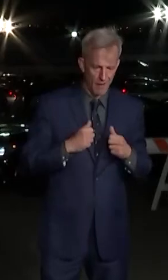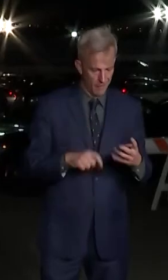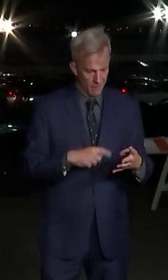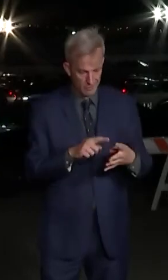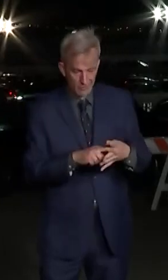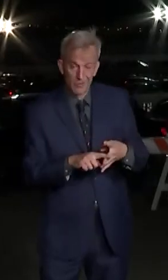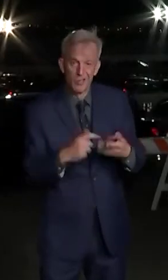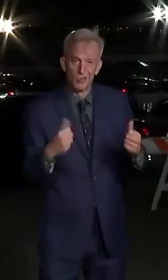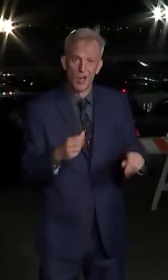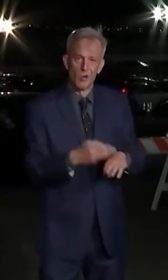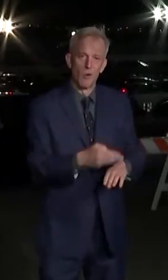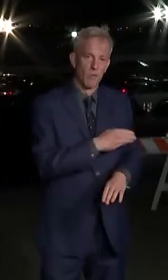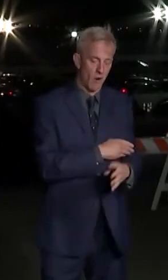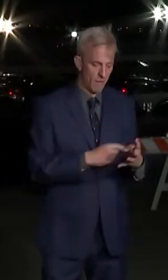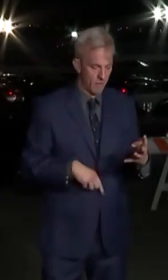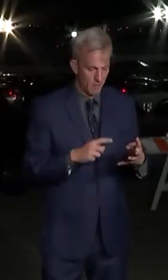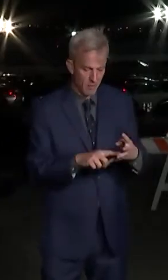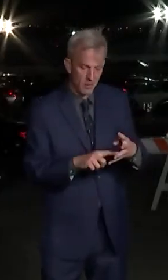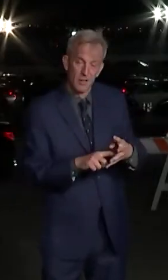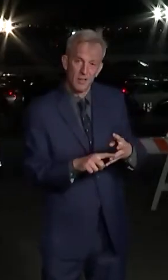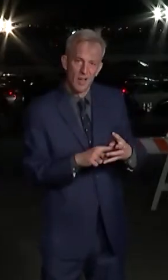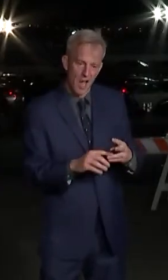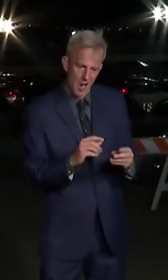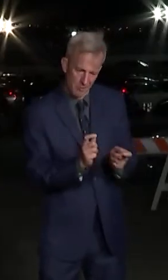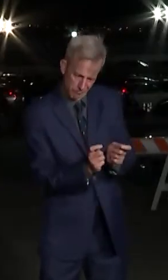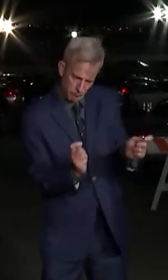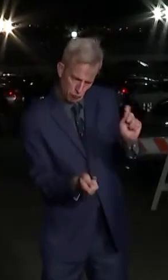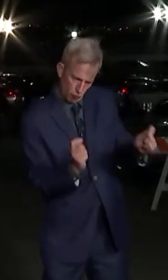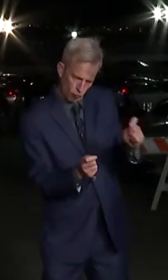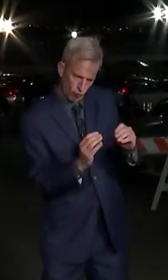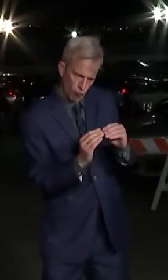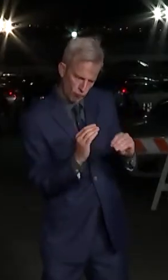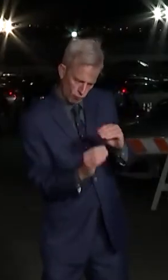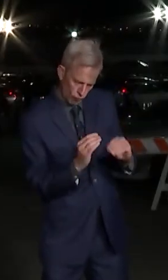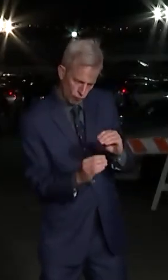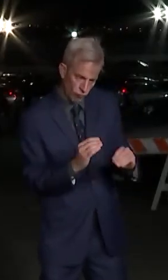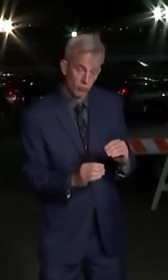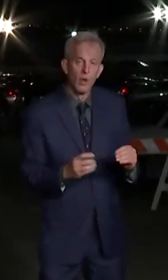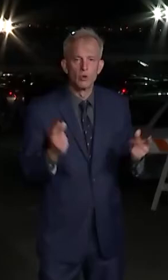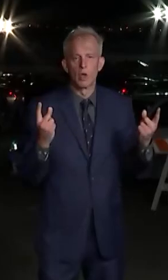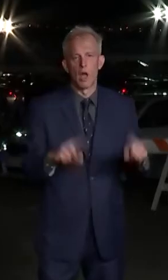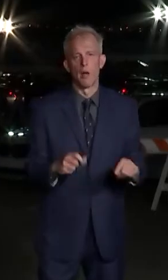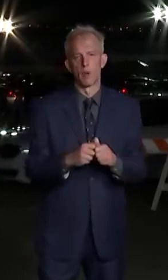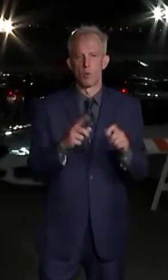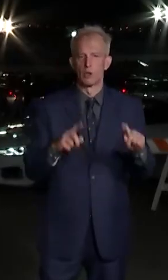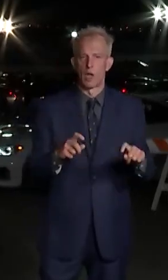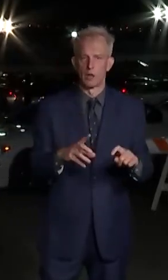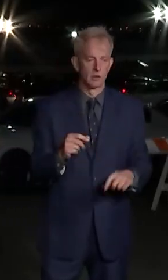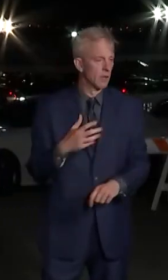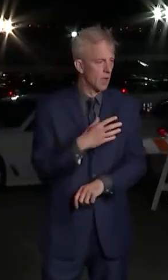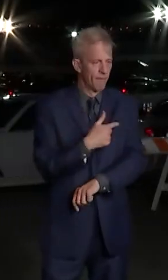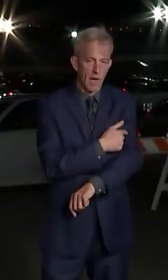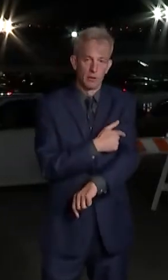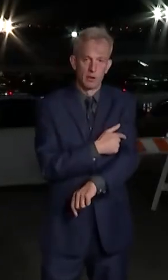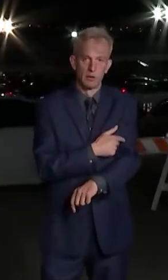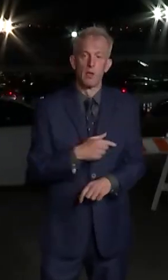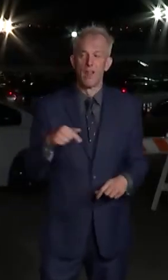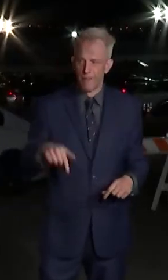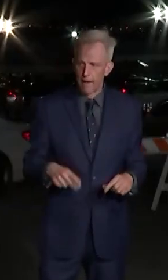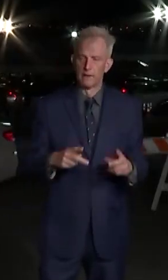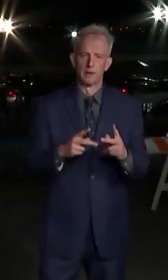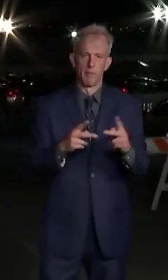try to improve, the third week you fine tune. That happened with testing, it's going to happen with vaccines, and this is going to be a site that all Angelinos can be proud